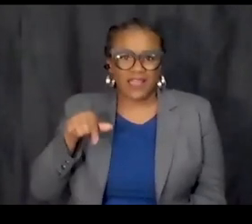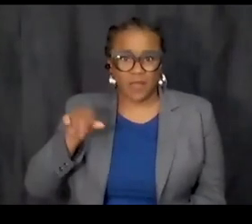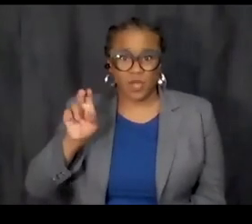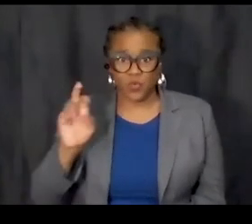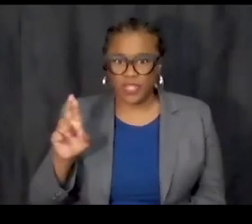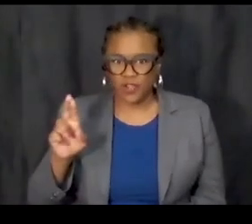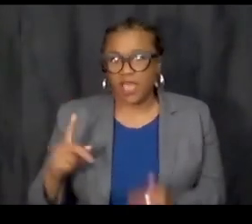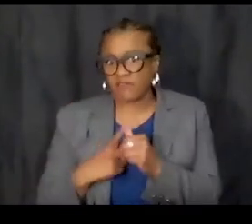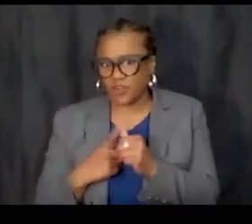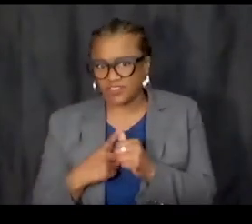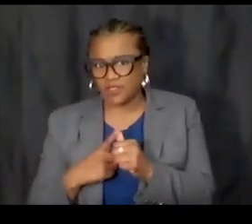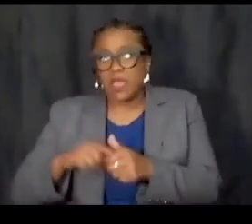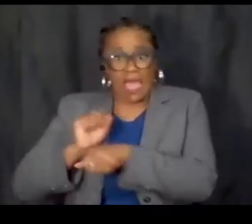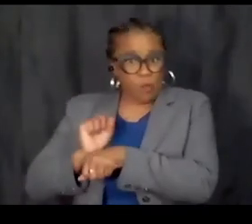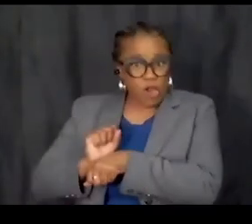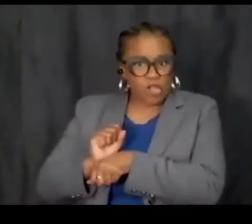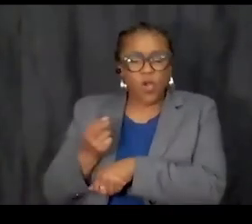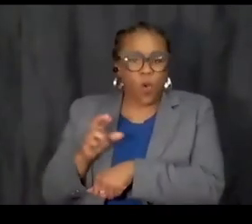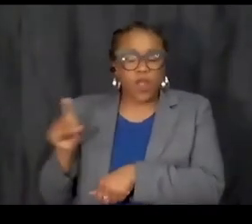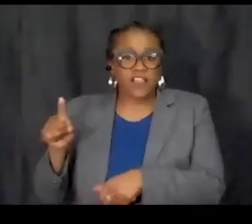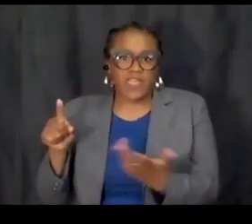work, or that they would say about